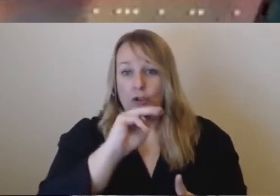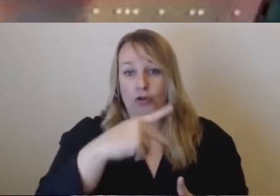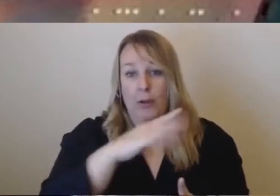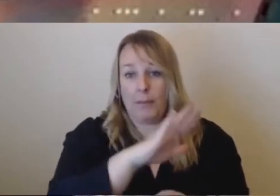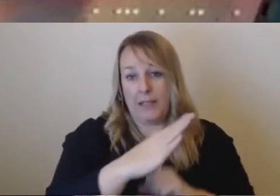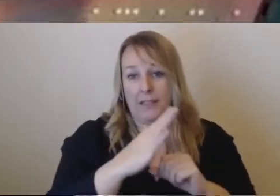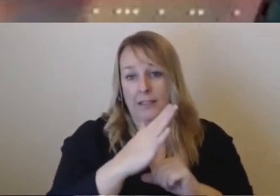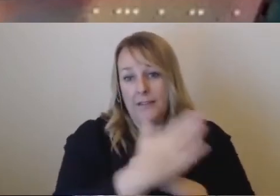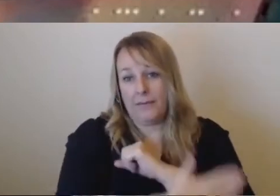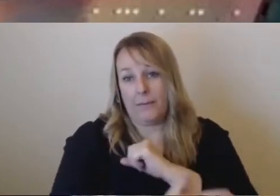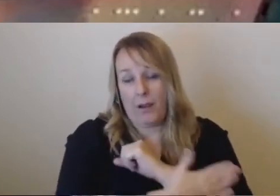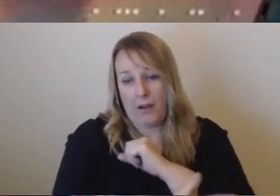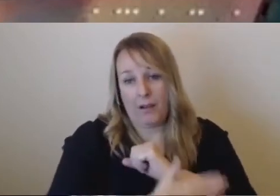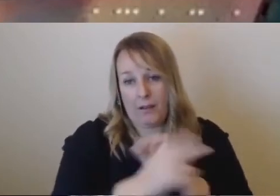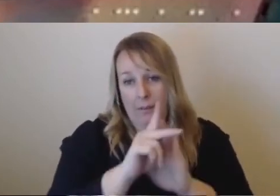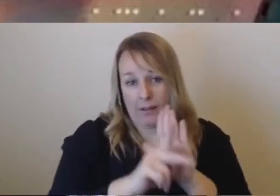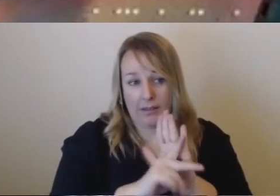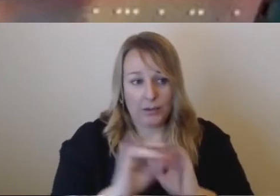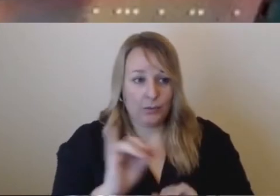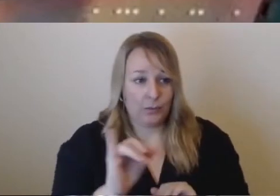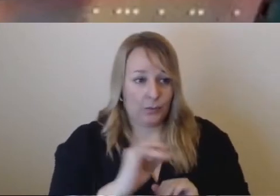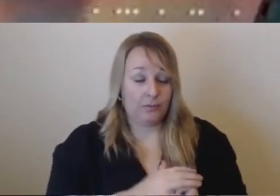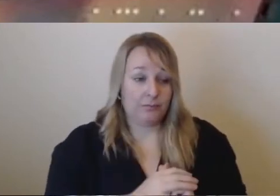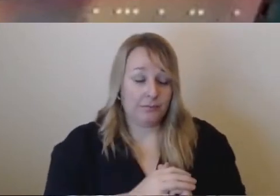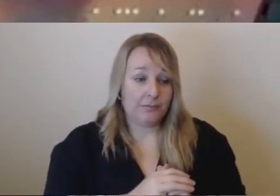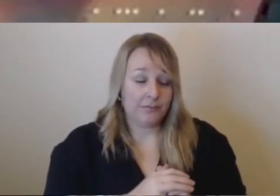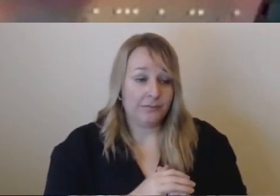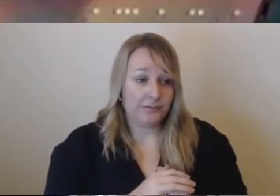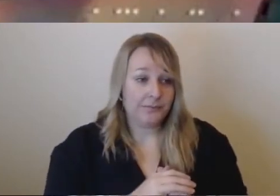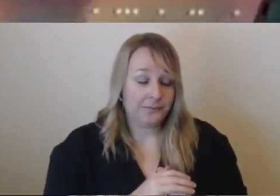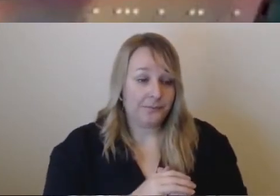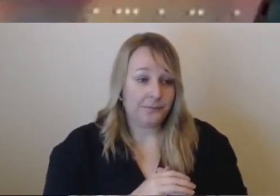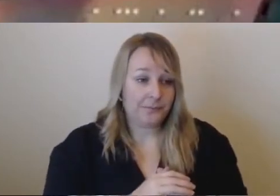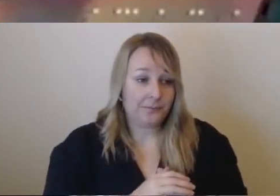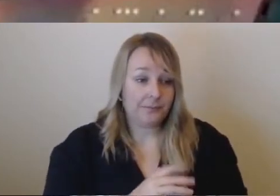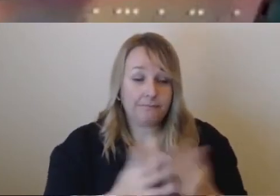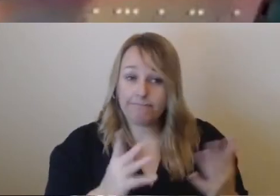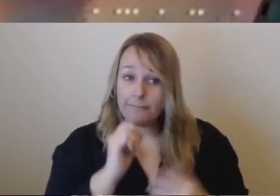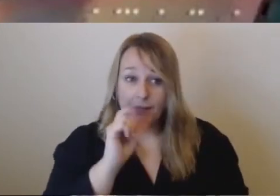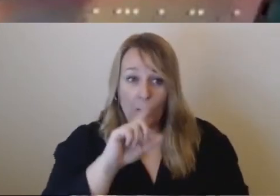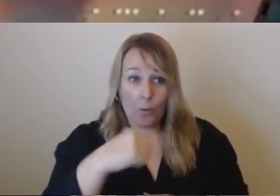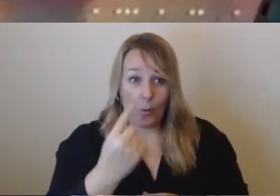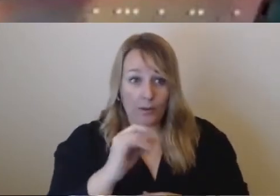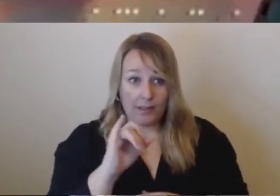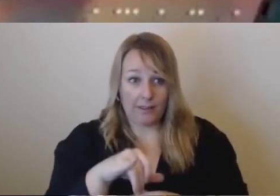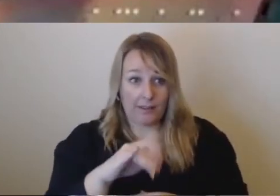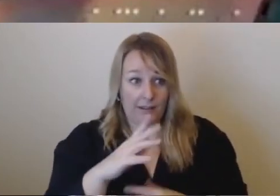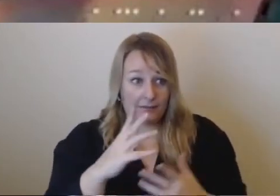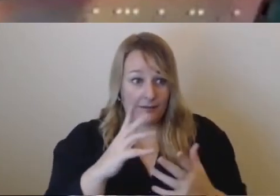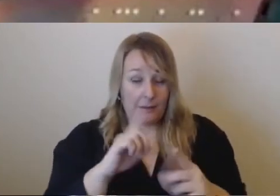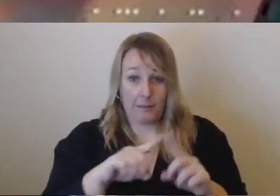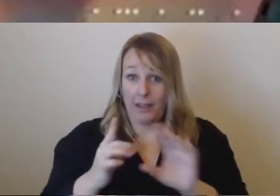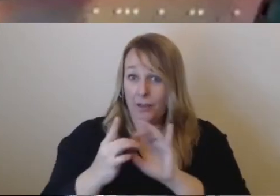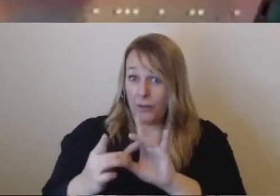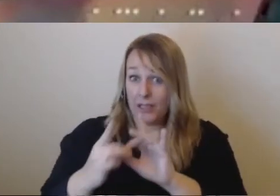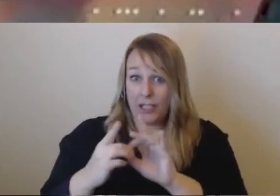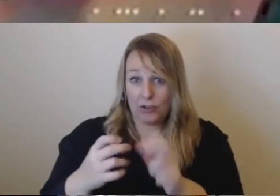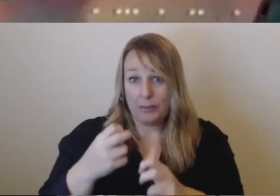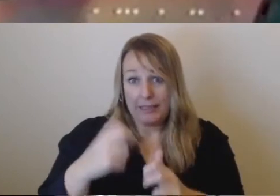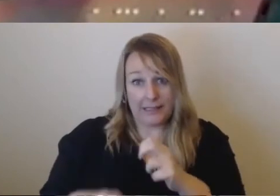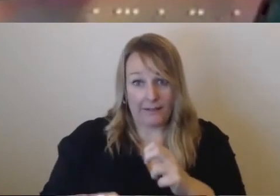letting the North Koreans divide Japan and South Korea. But it's not just about that. That relationship is hard in the best of